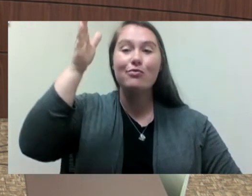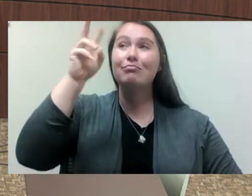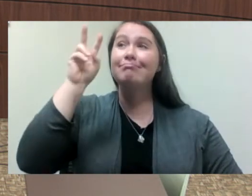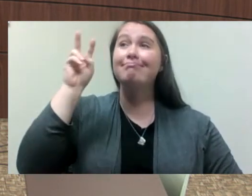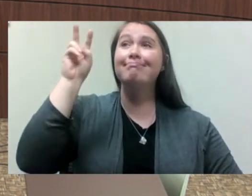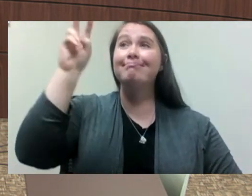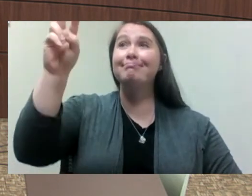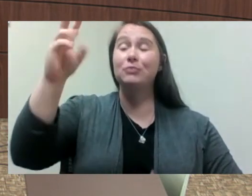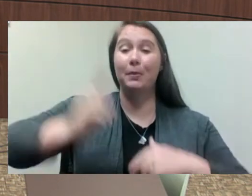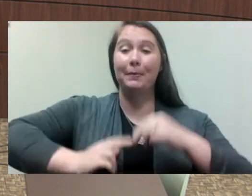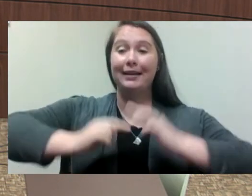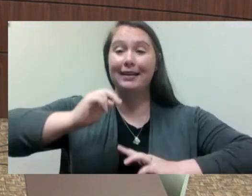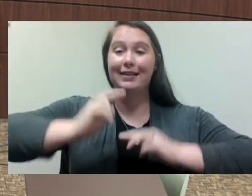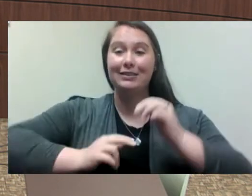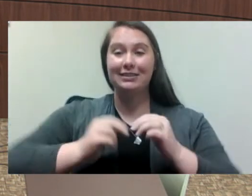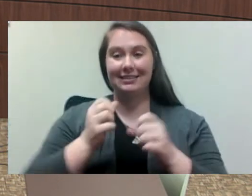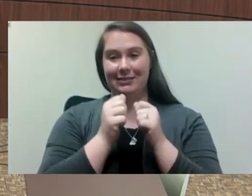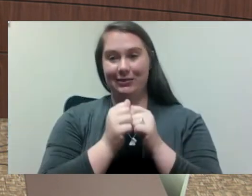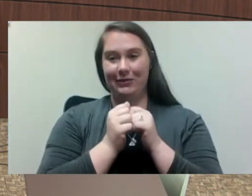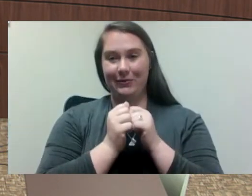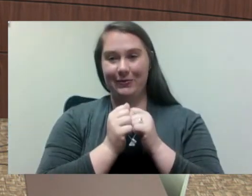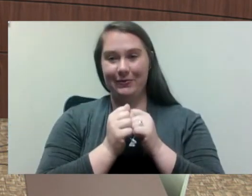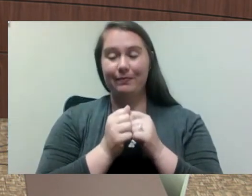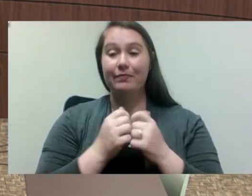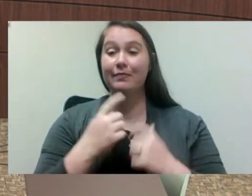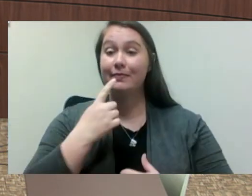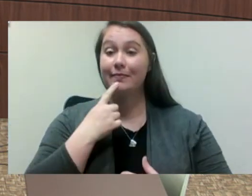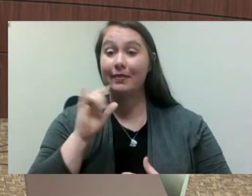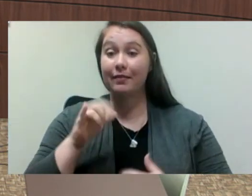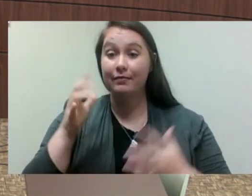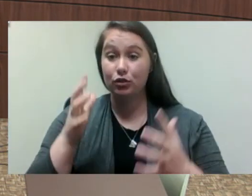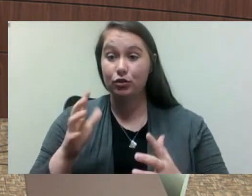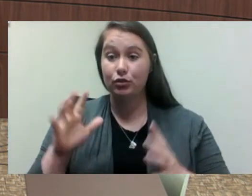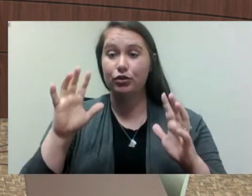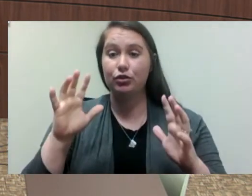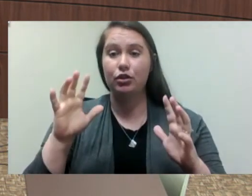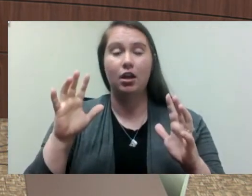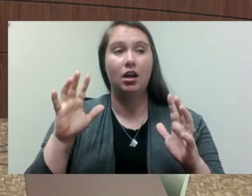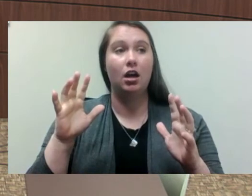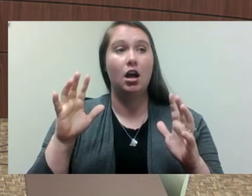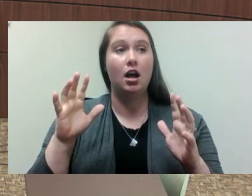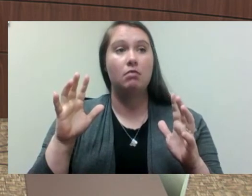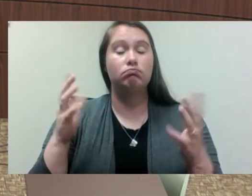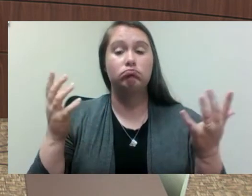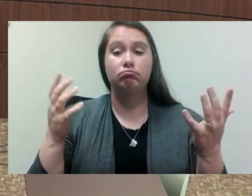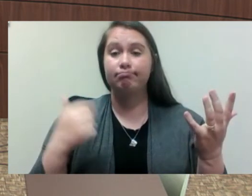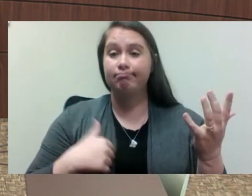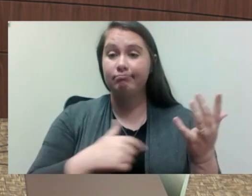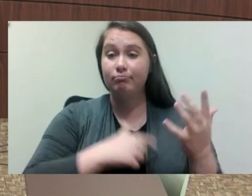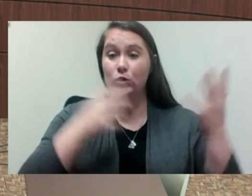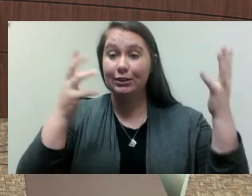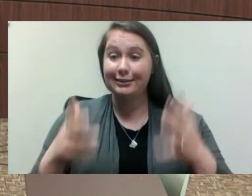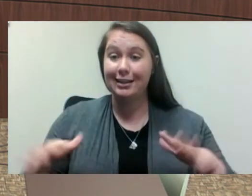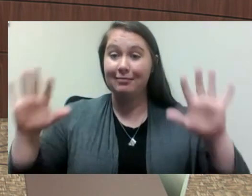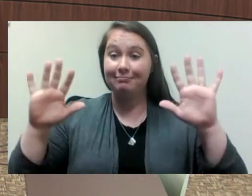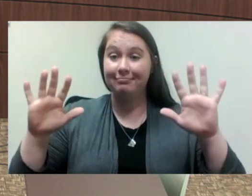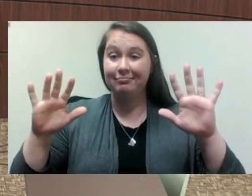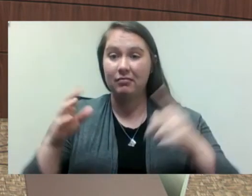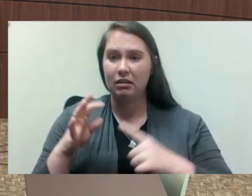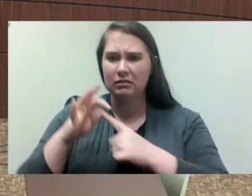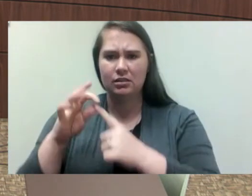together. So with that being said, we